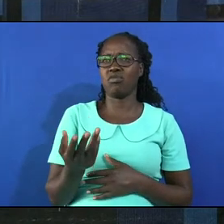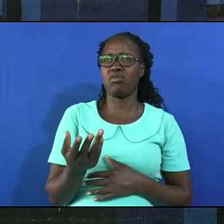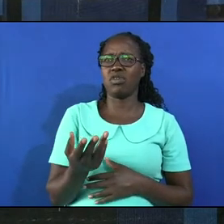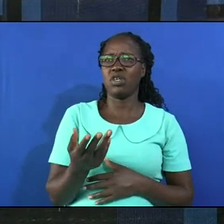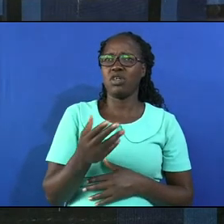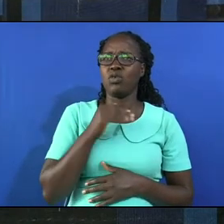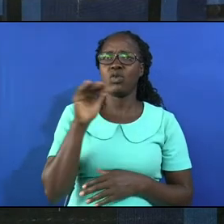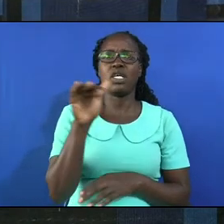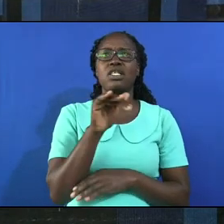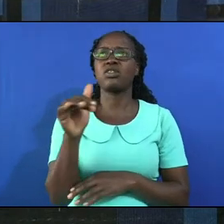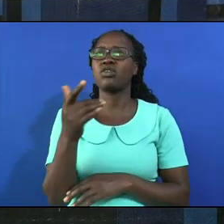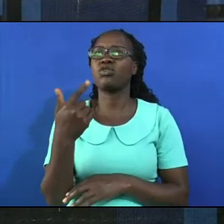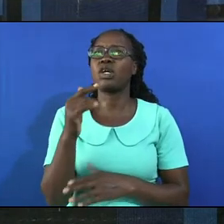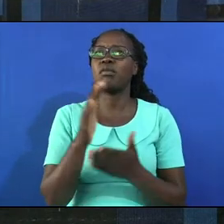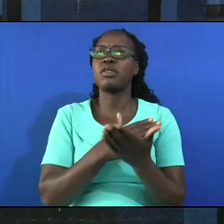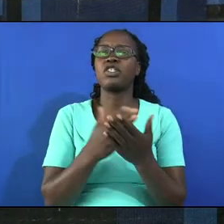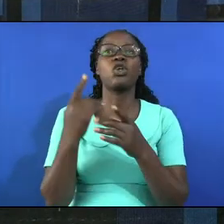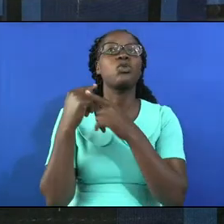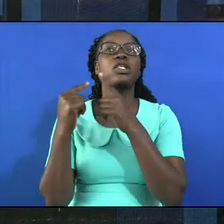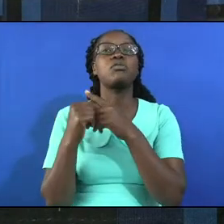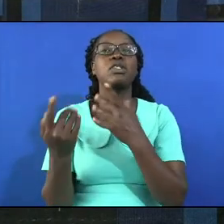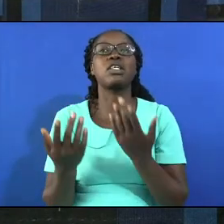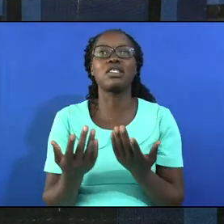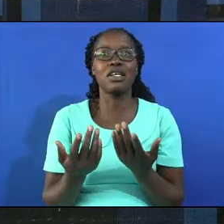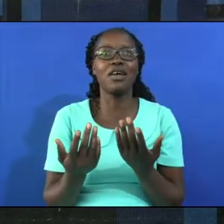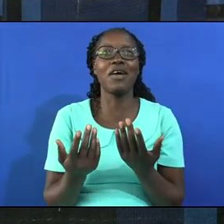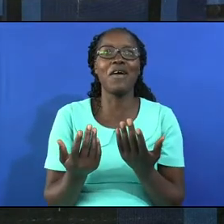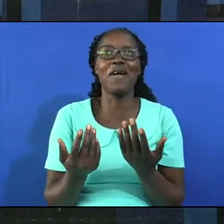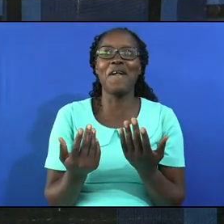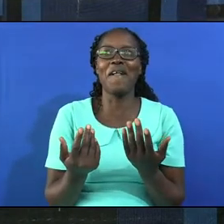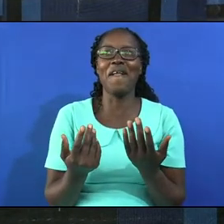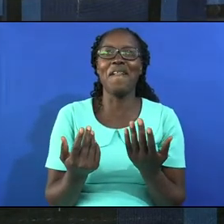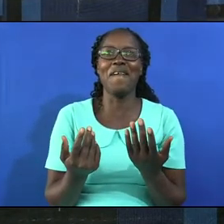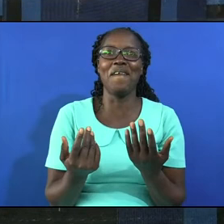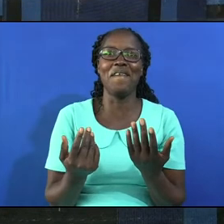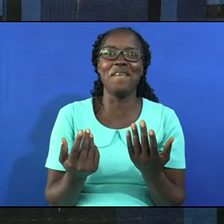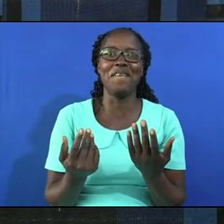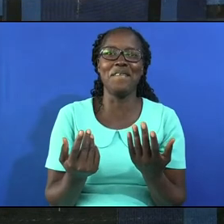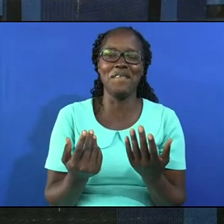are not asking you to come and share your experience.